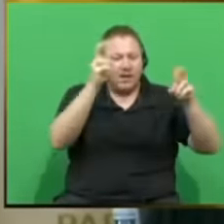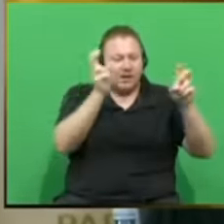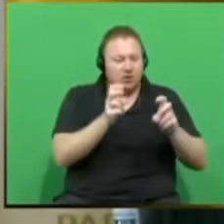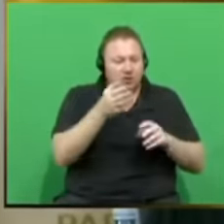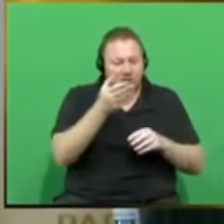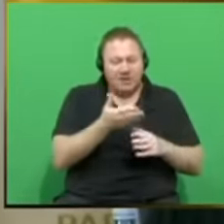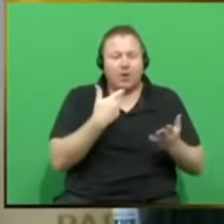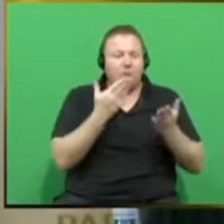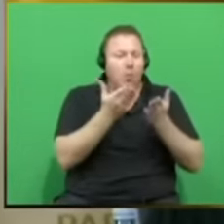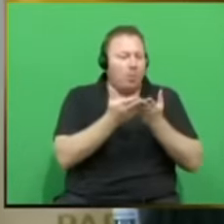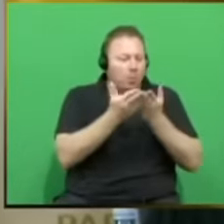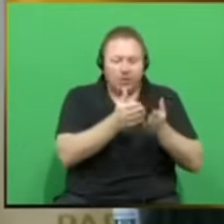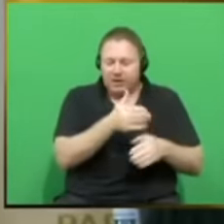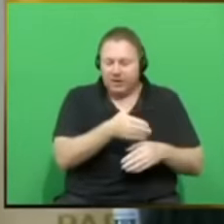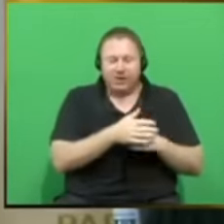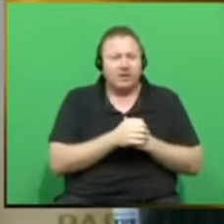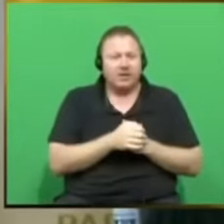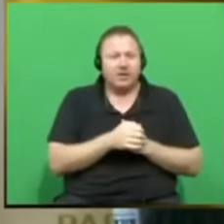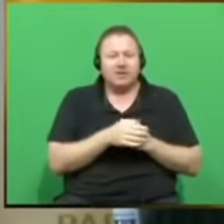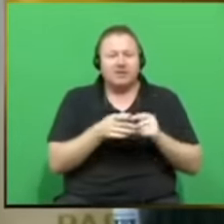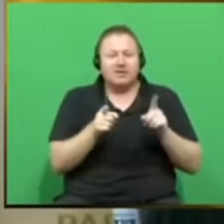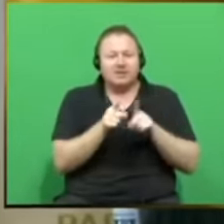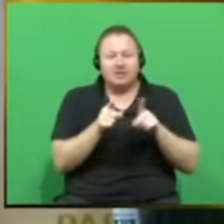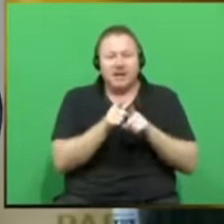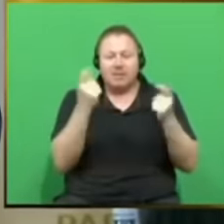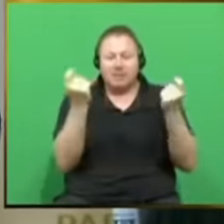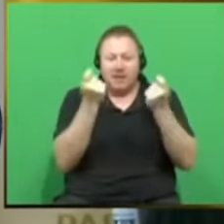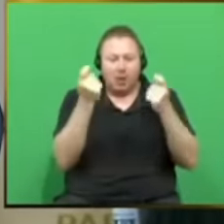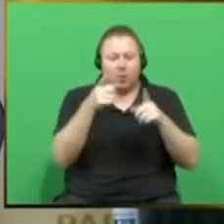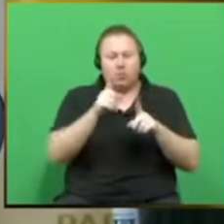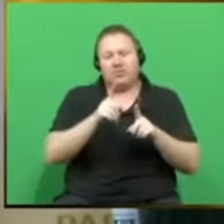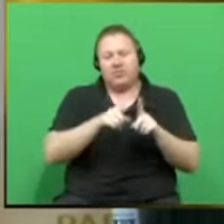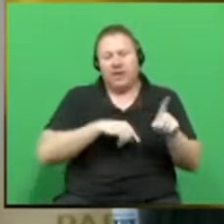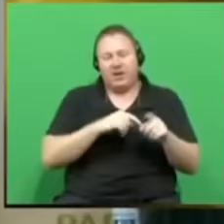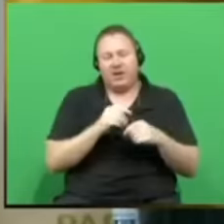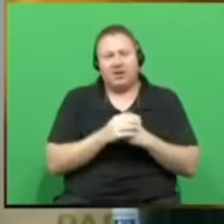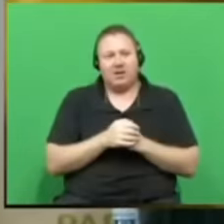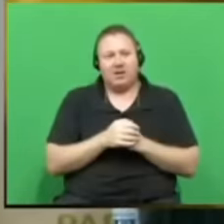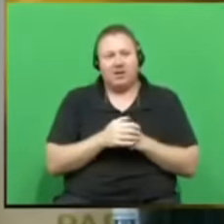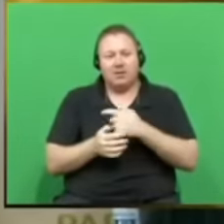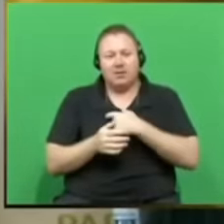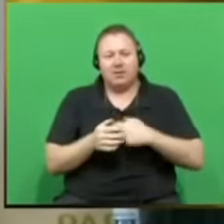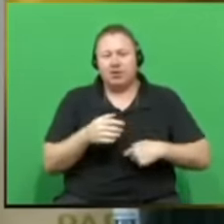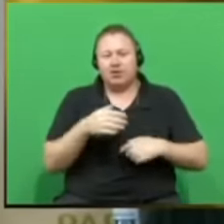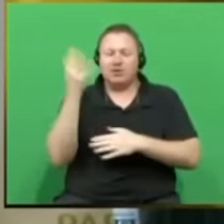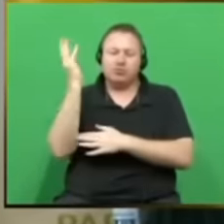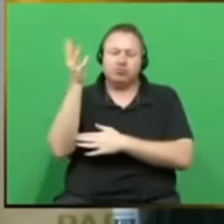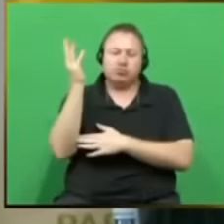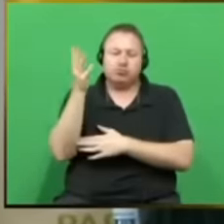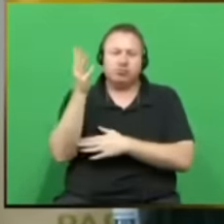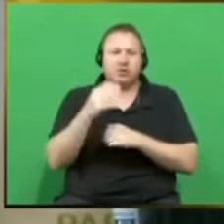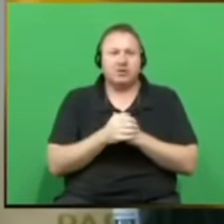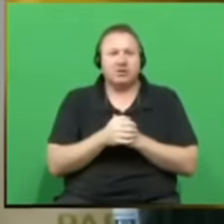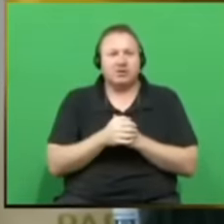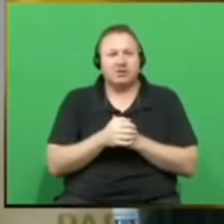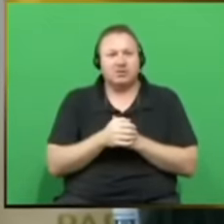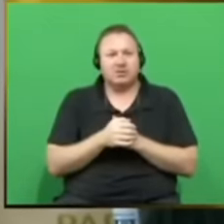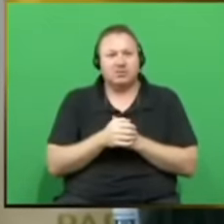port. It is also failing towns. The President spoke here as if